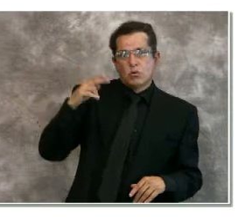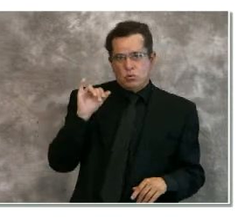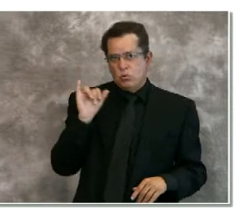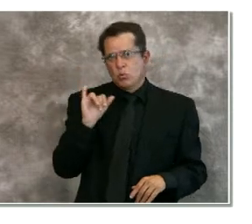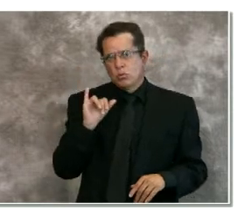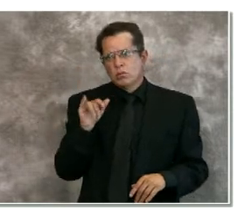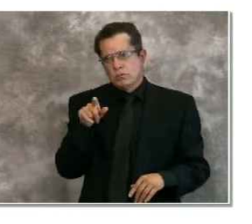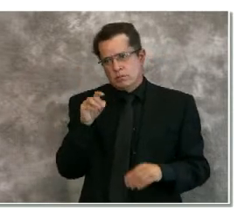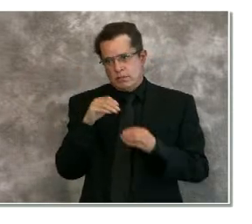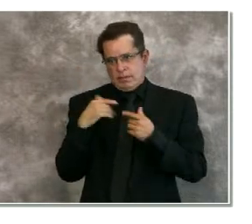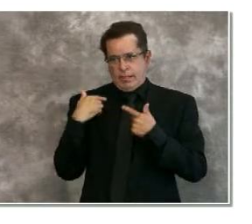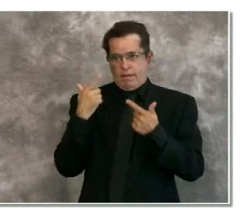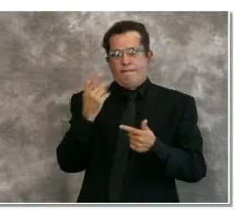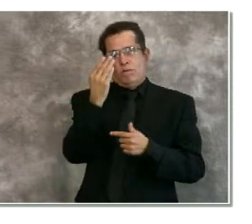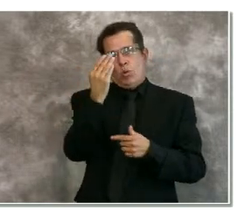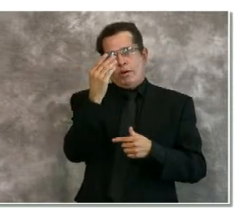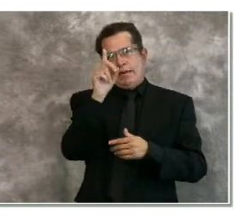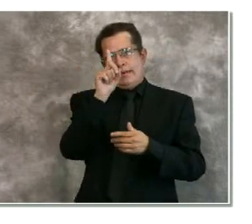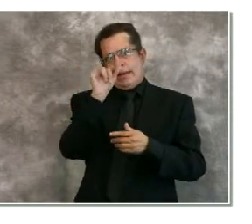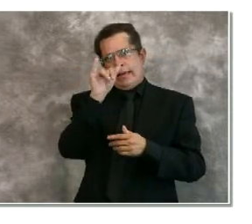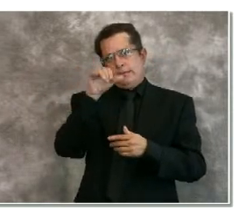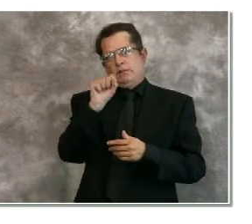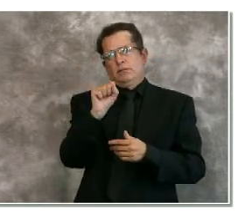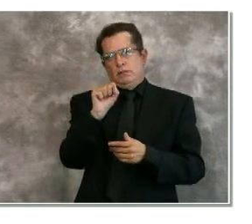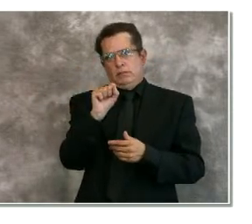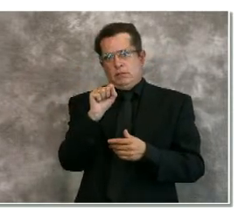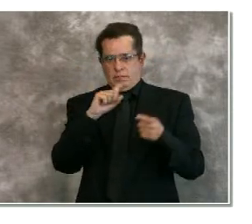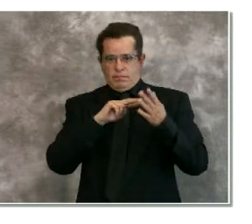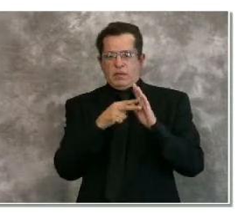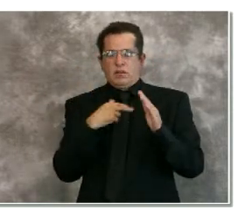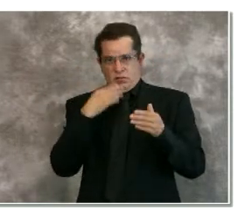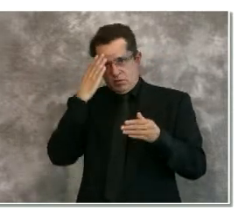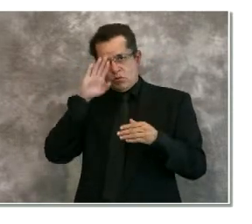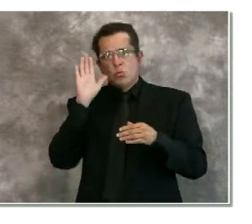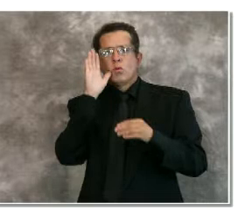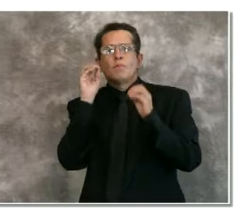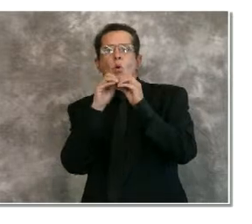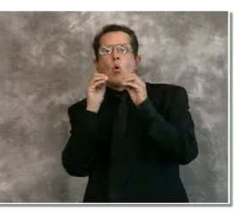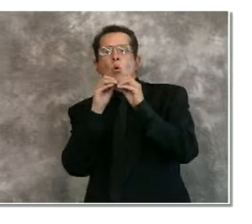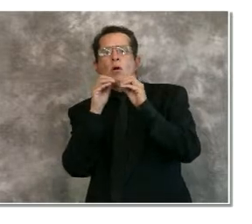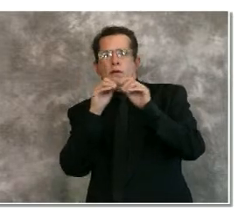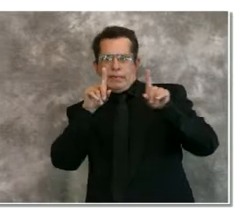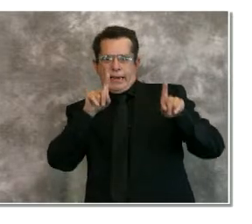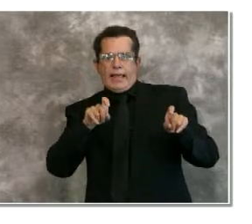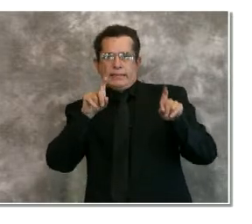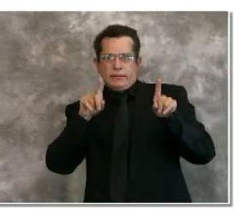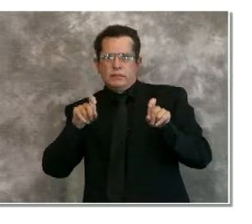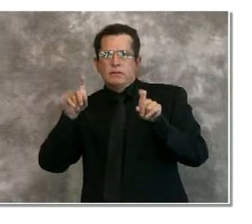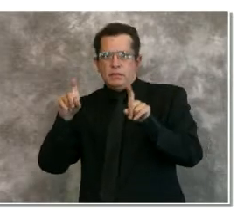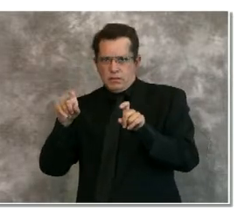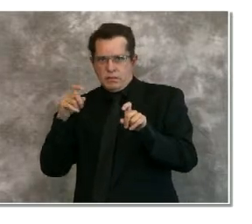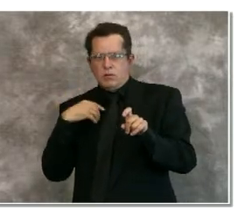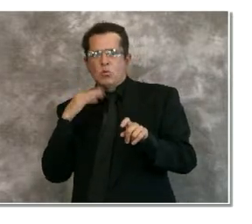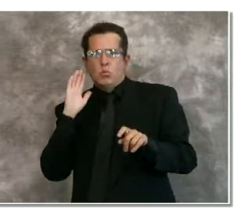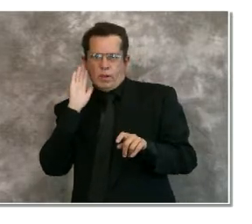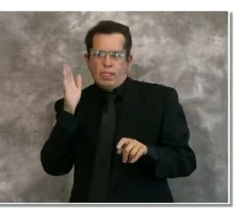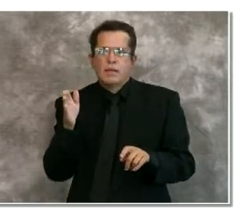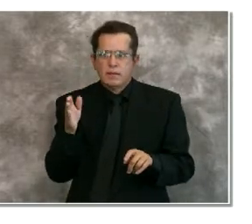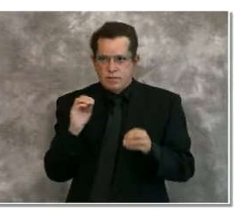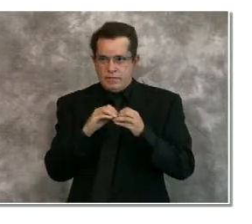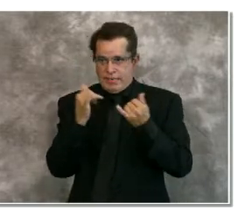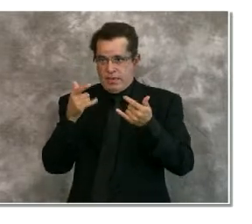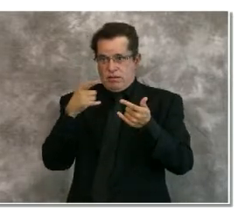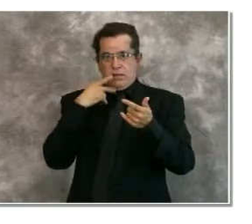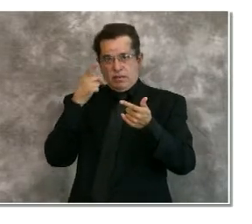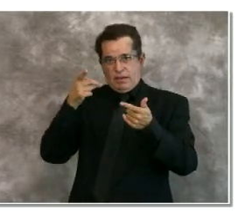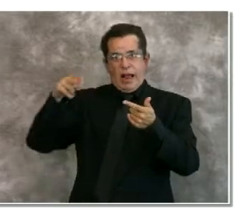the last 14 days, which means we know we will have more tests. And in the face of the fact that there is already a